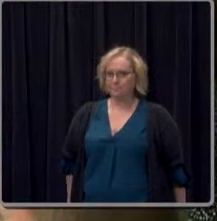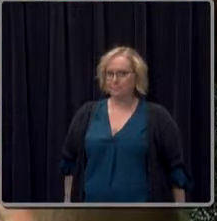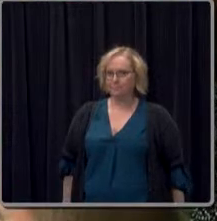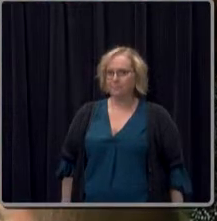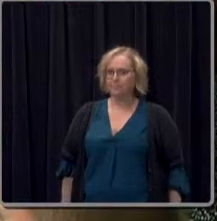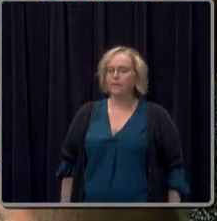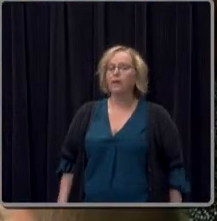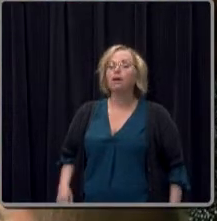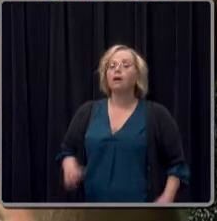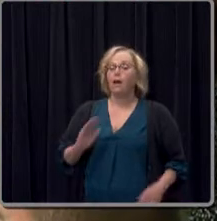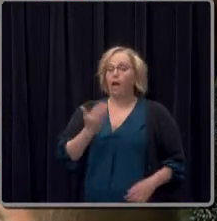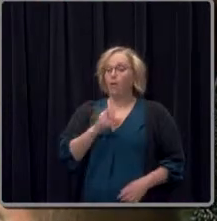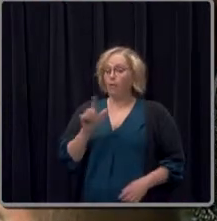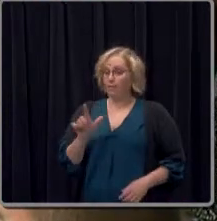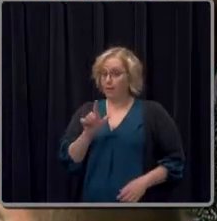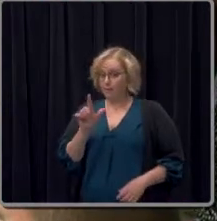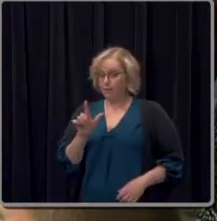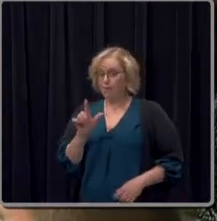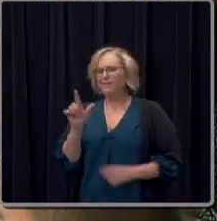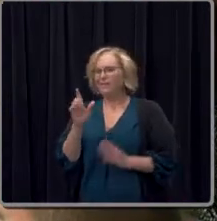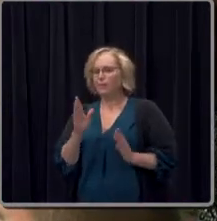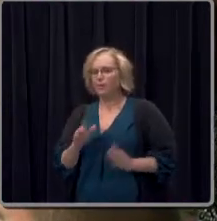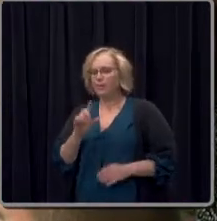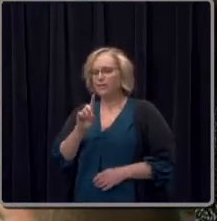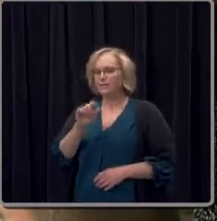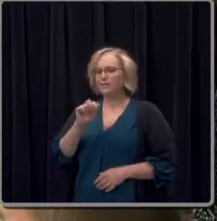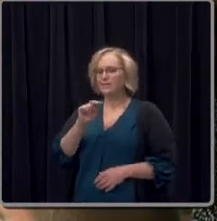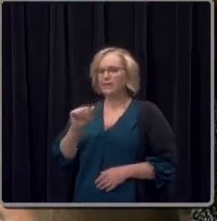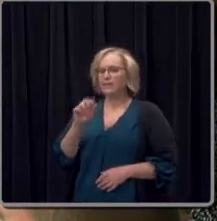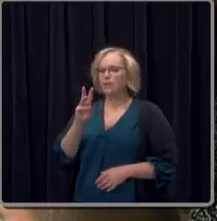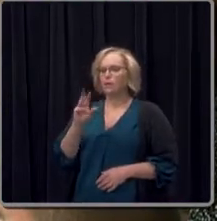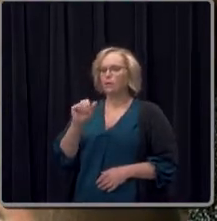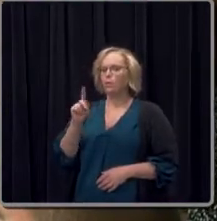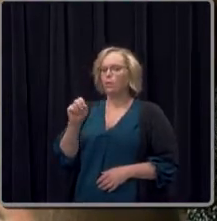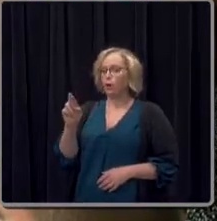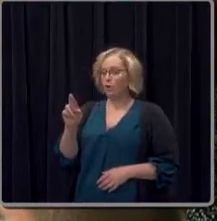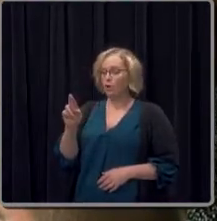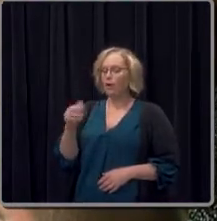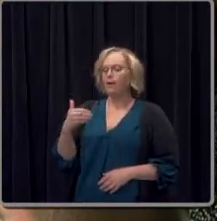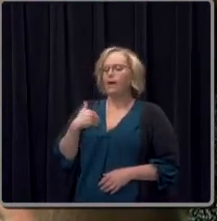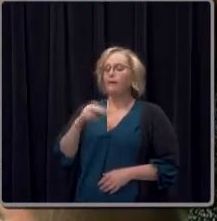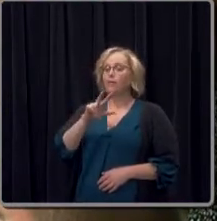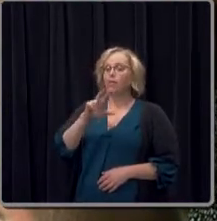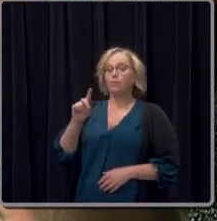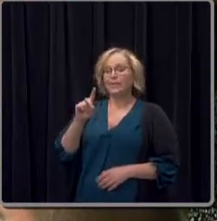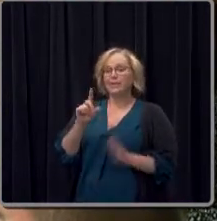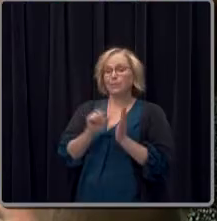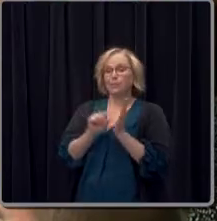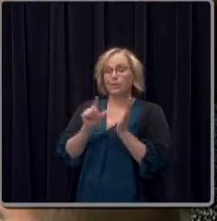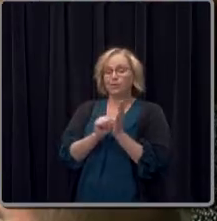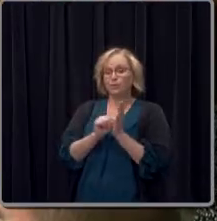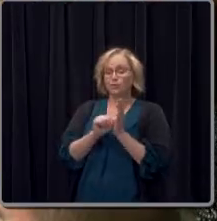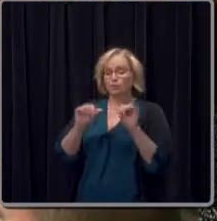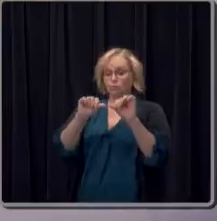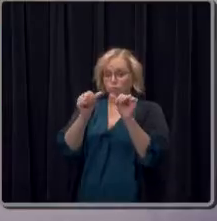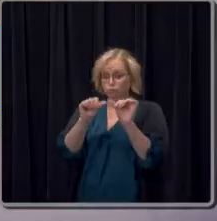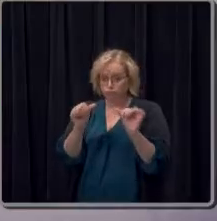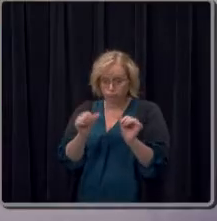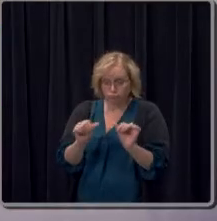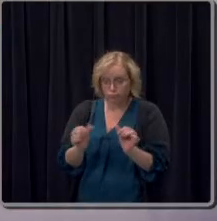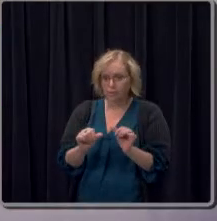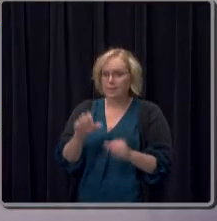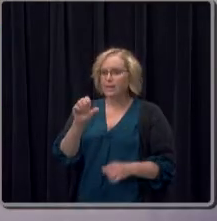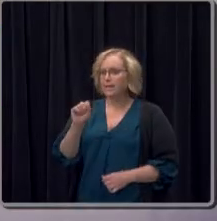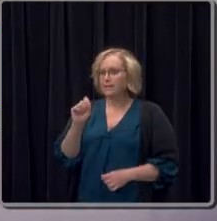In the library, our librarian, Dana Walker, has 3D printers, STEM activities,